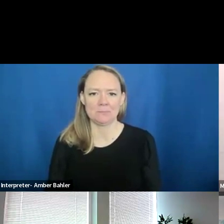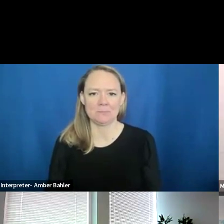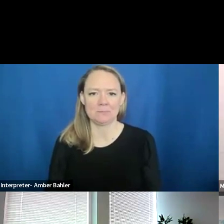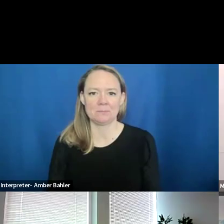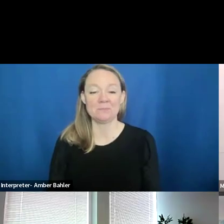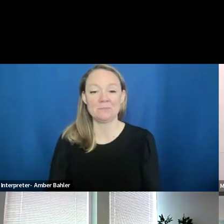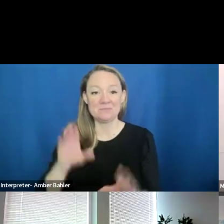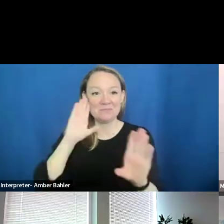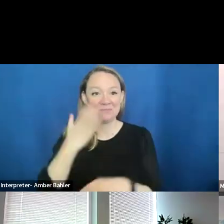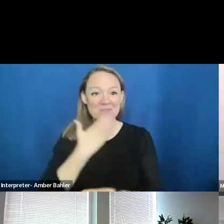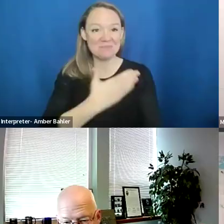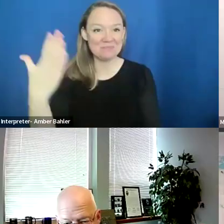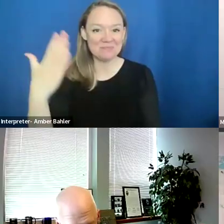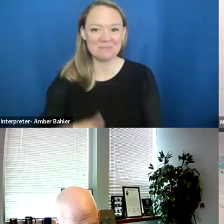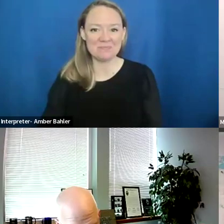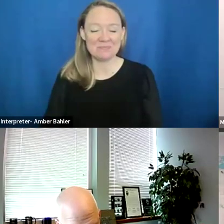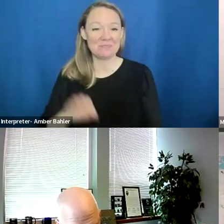Good morning.